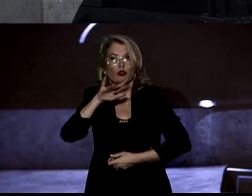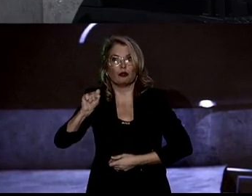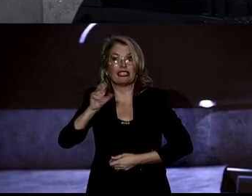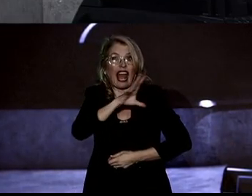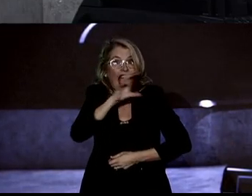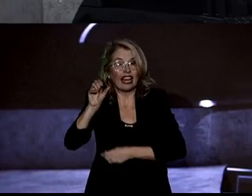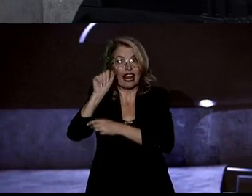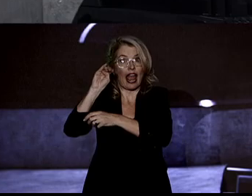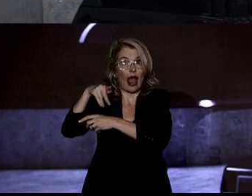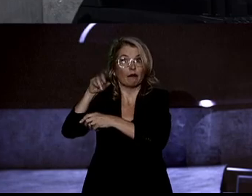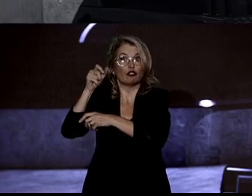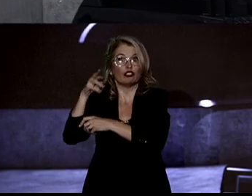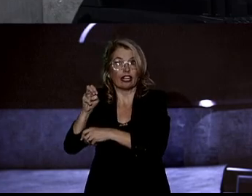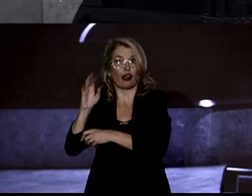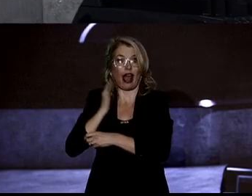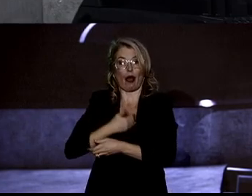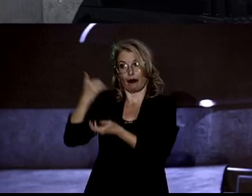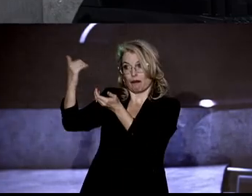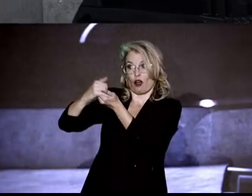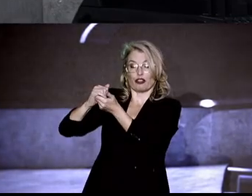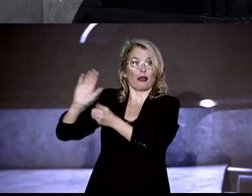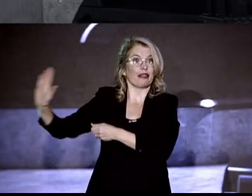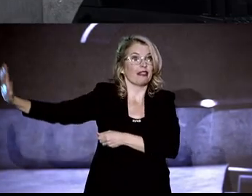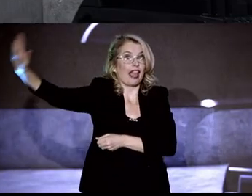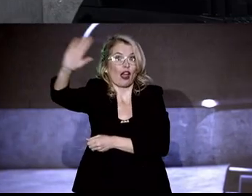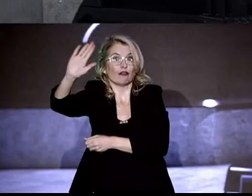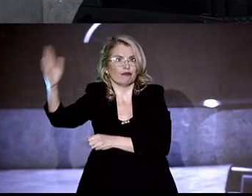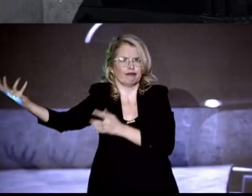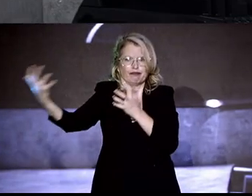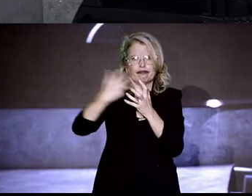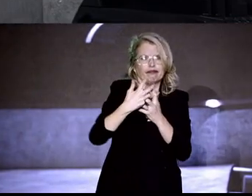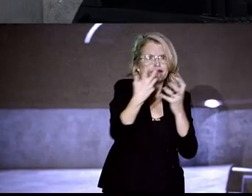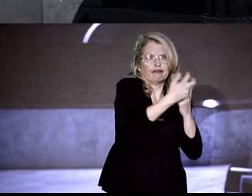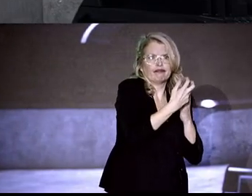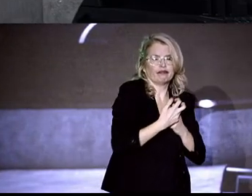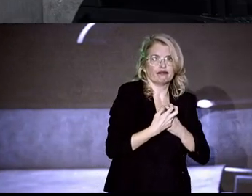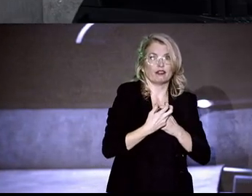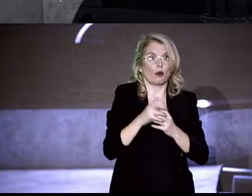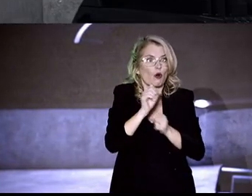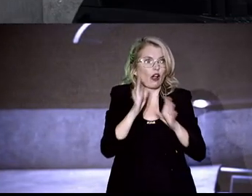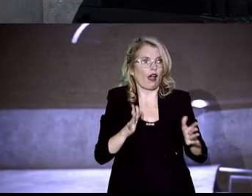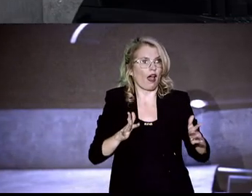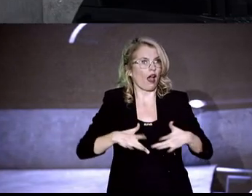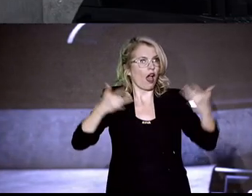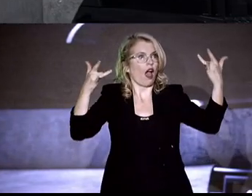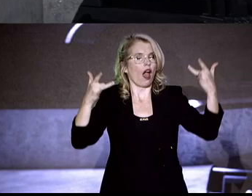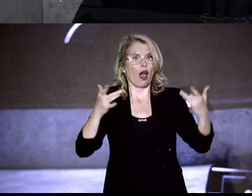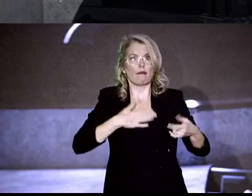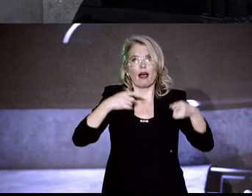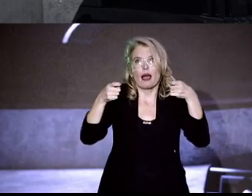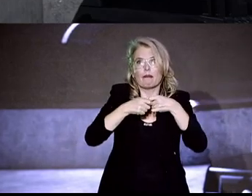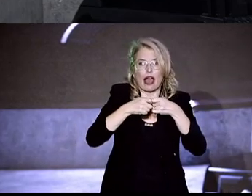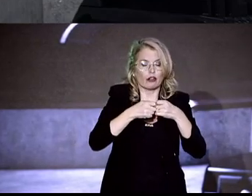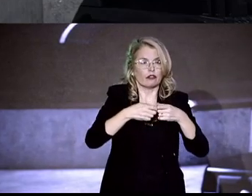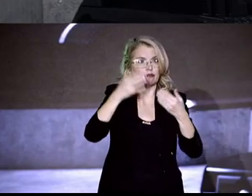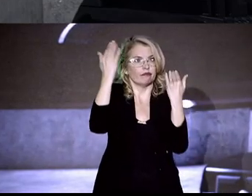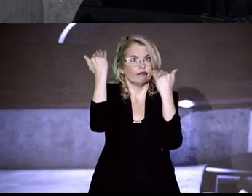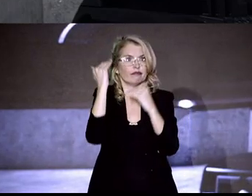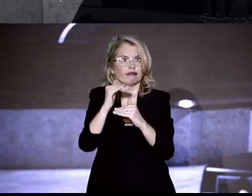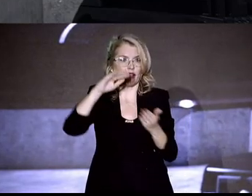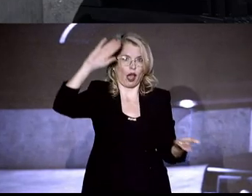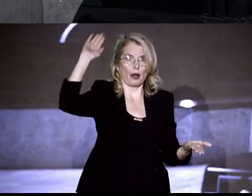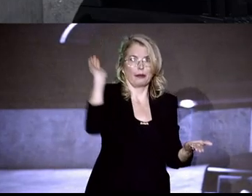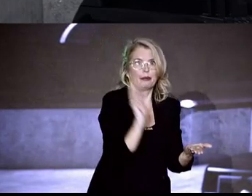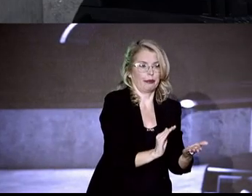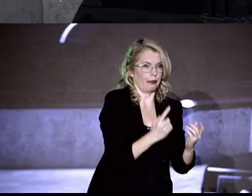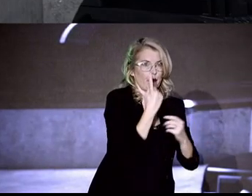compatible products of our partners. Workers have been excited about the opportunity to simplify their battery assortment.